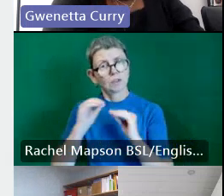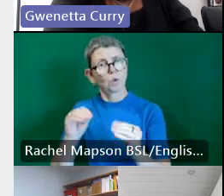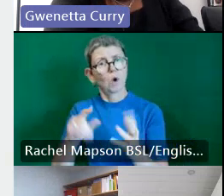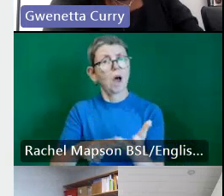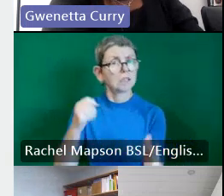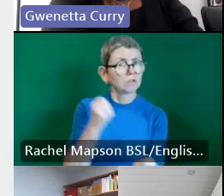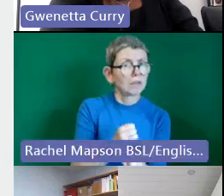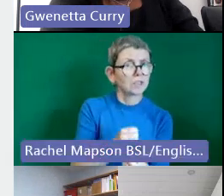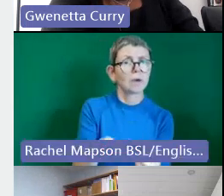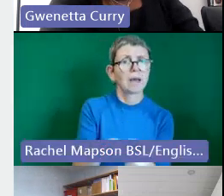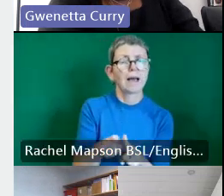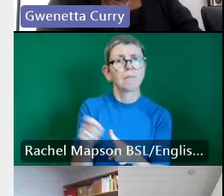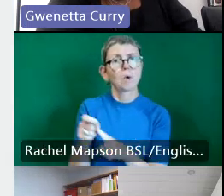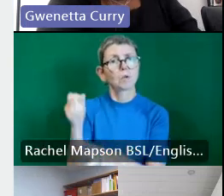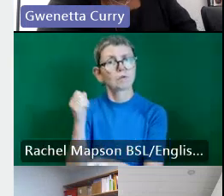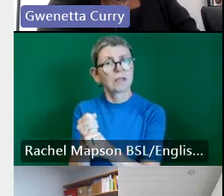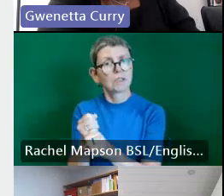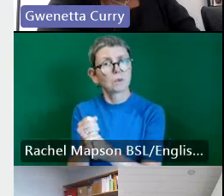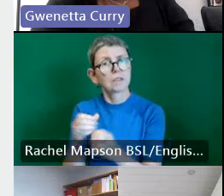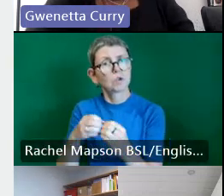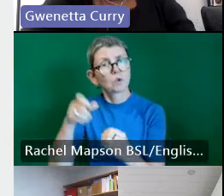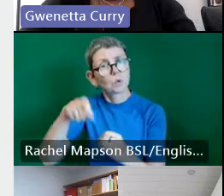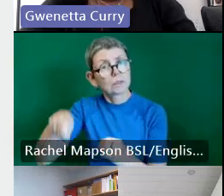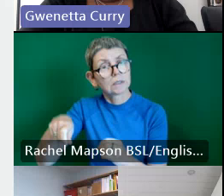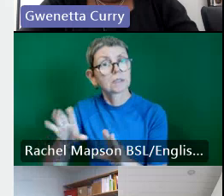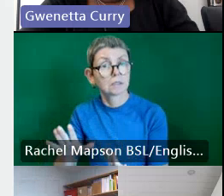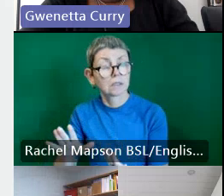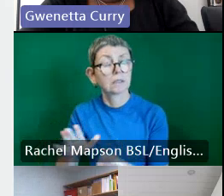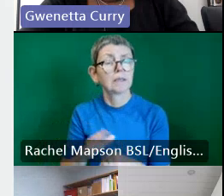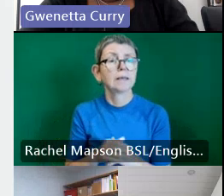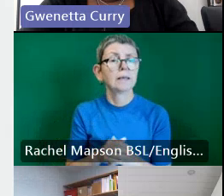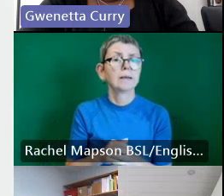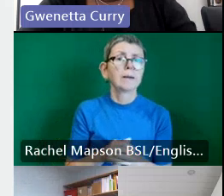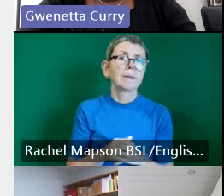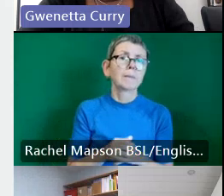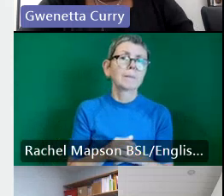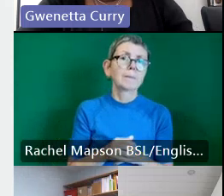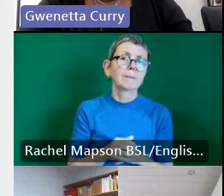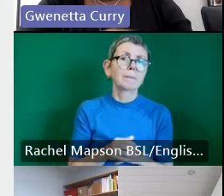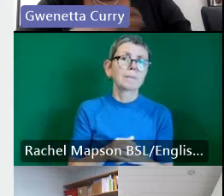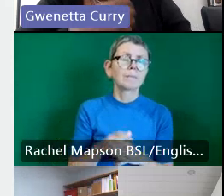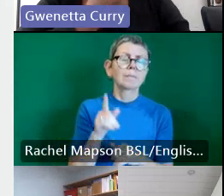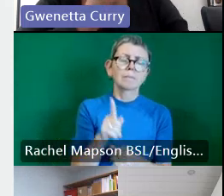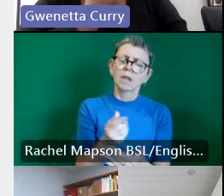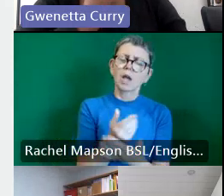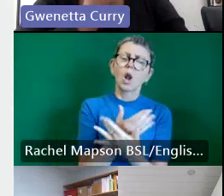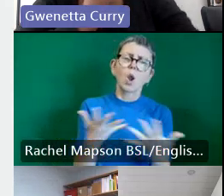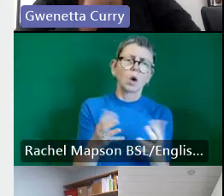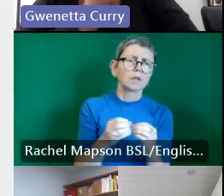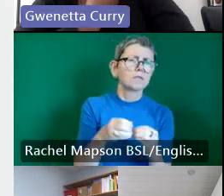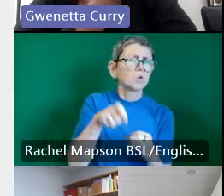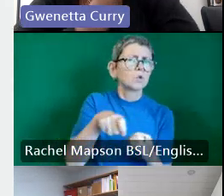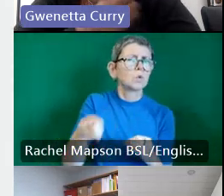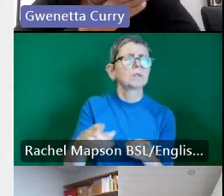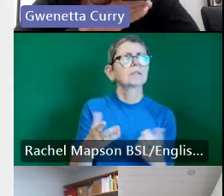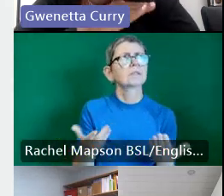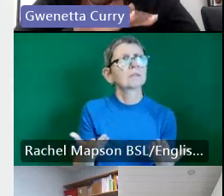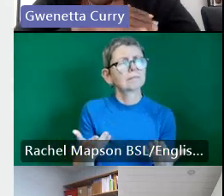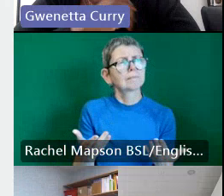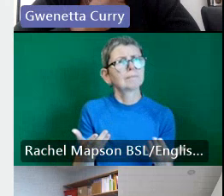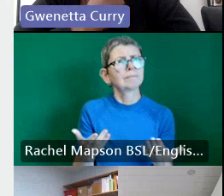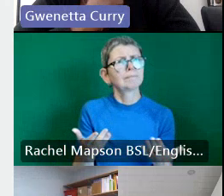starting my timer. Undergraduate and graduate students, and a lot of them, you know, some